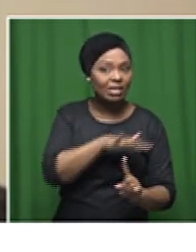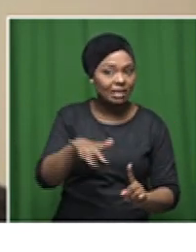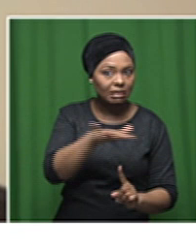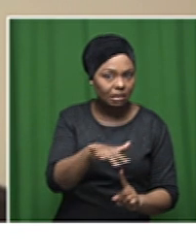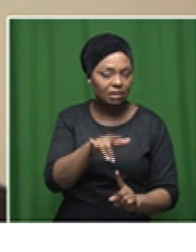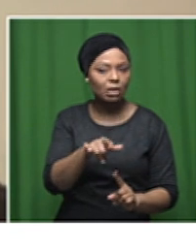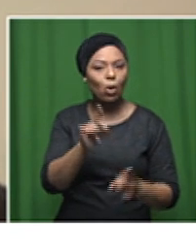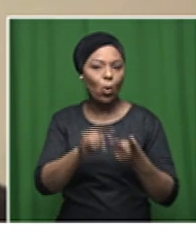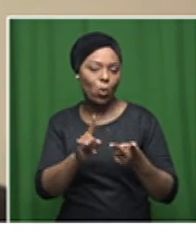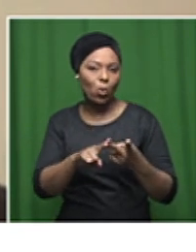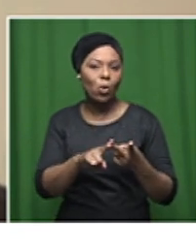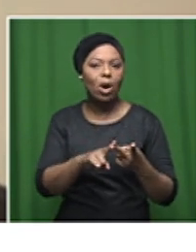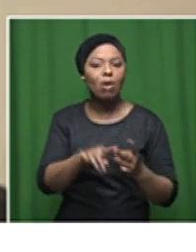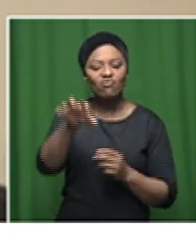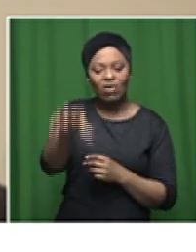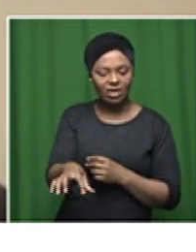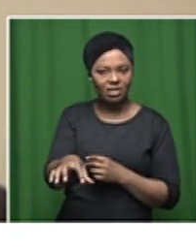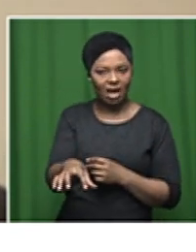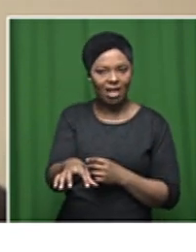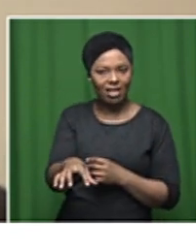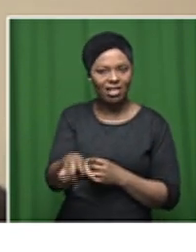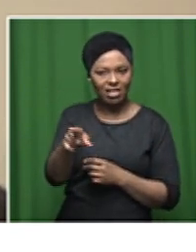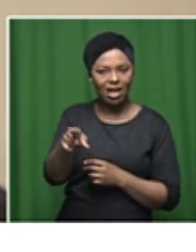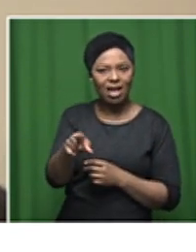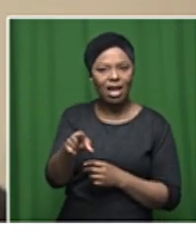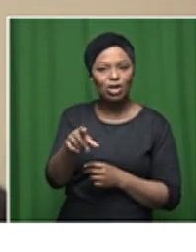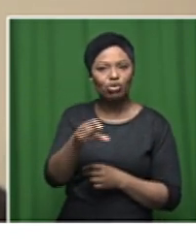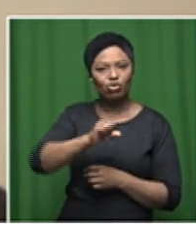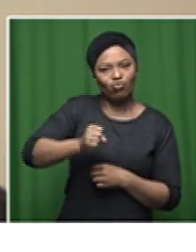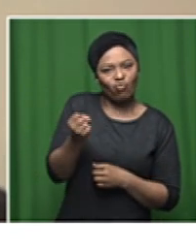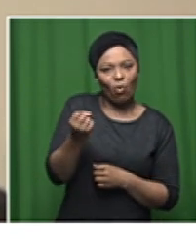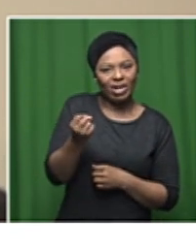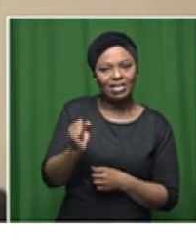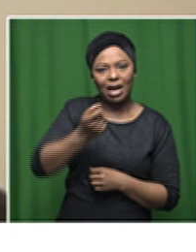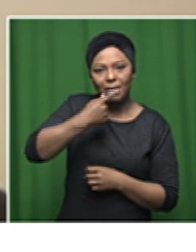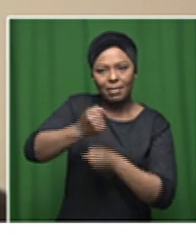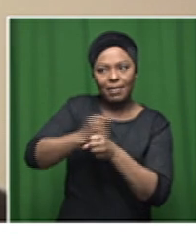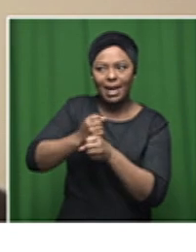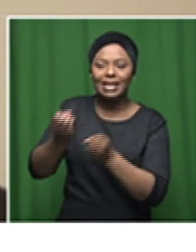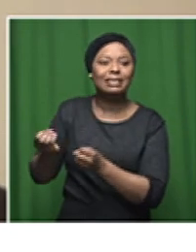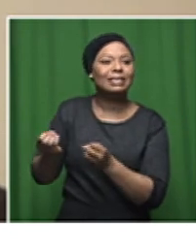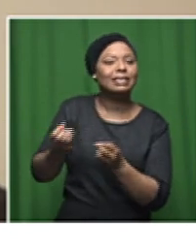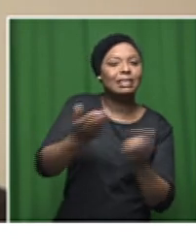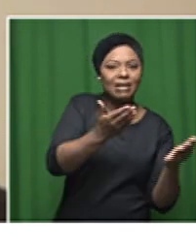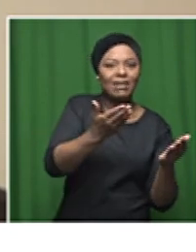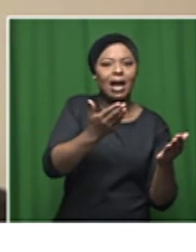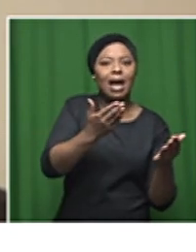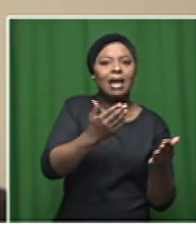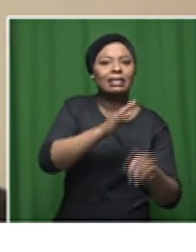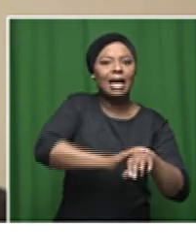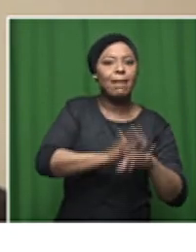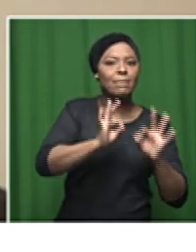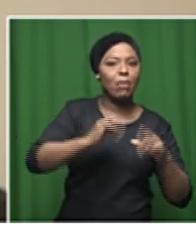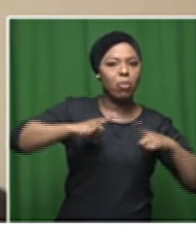the provincial depot. You find that the provincial depot doesn't deliver in time while the facility has ordered early the medication. But in